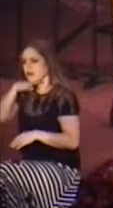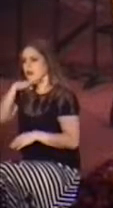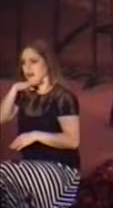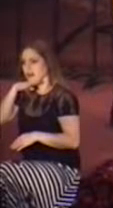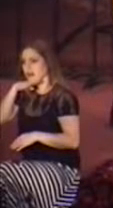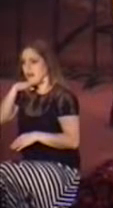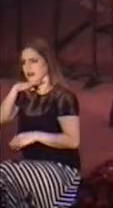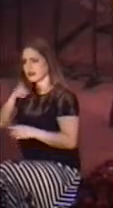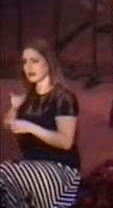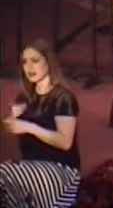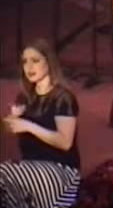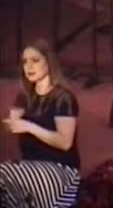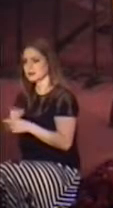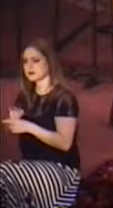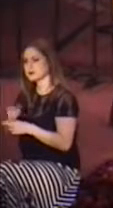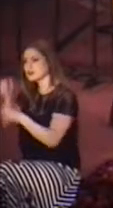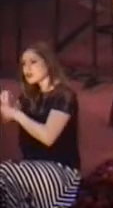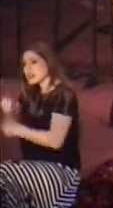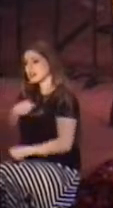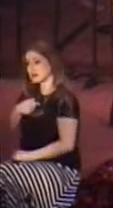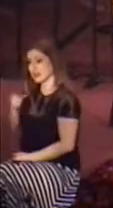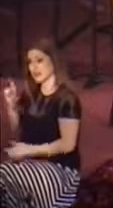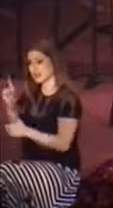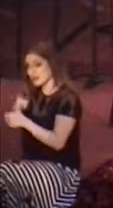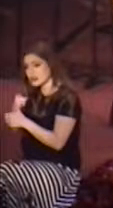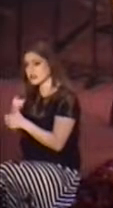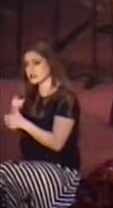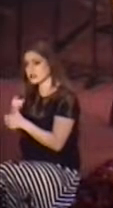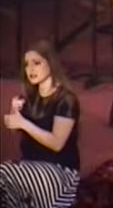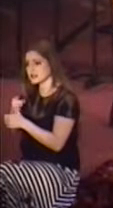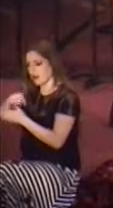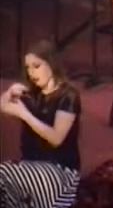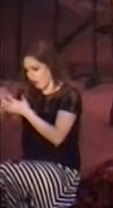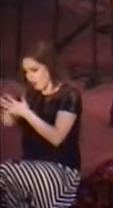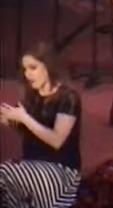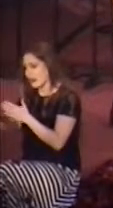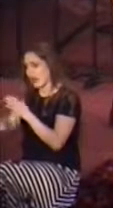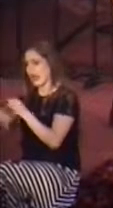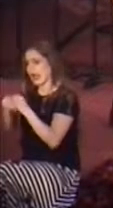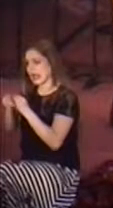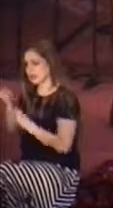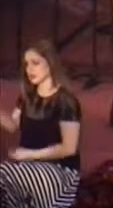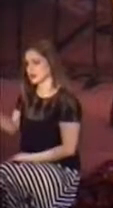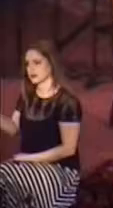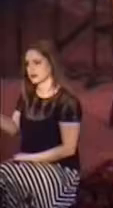saying, if you'll trust me first, all these things will be added to you, poor, rich, or otherwise.